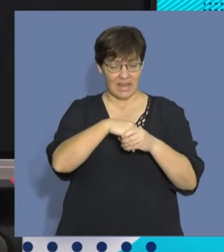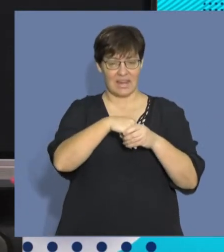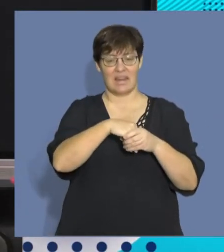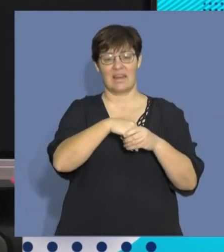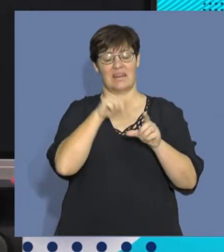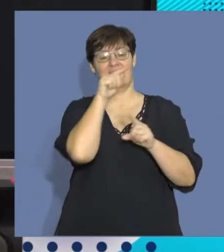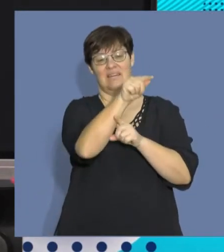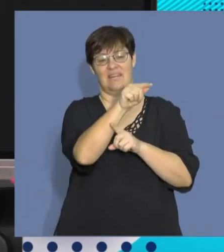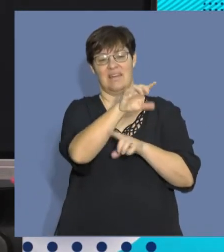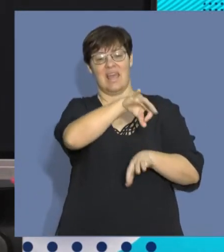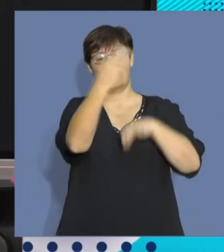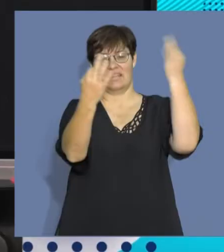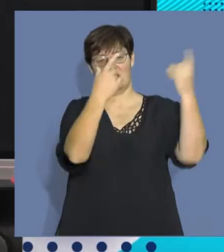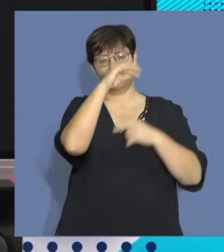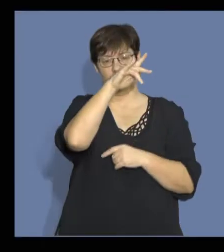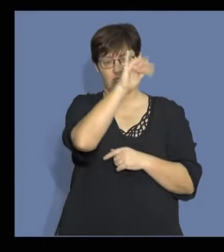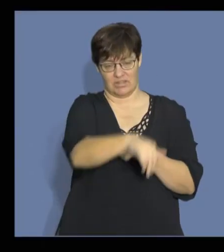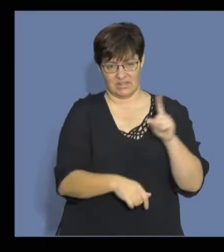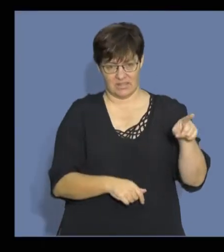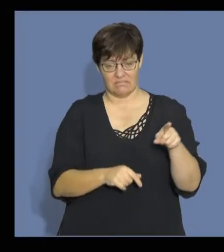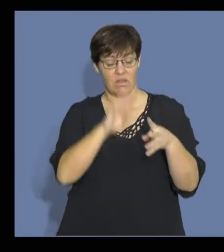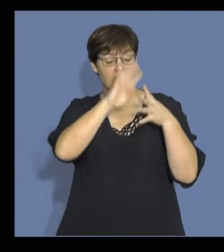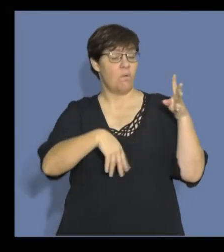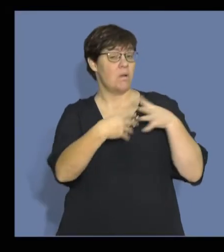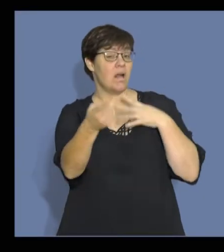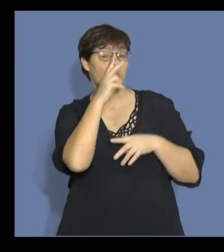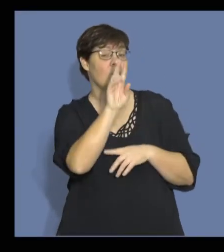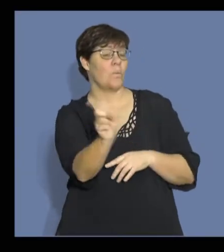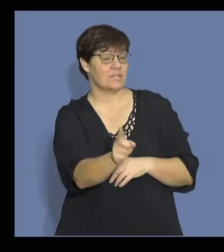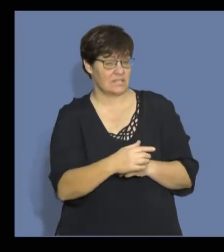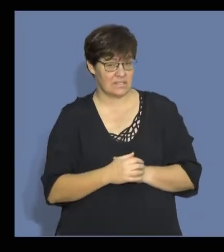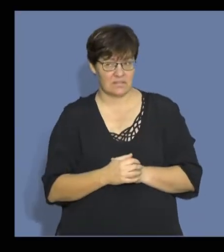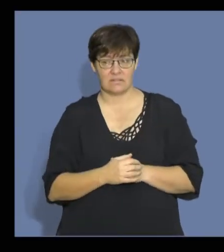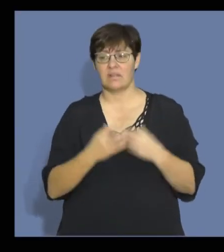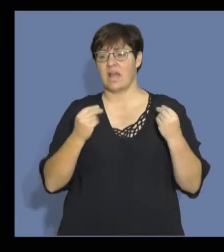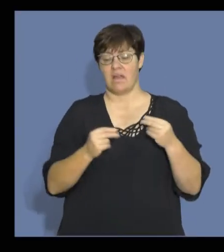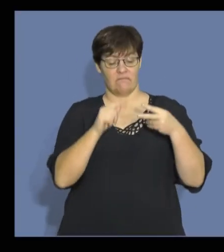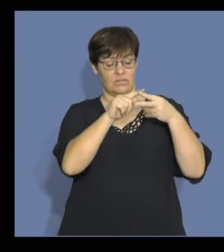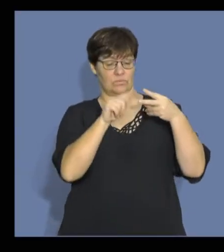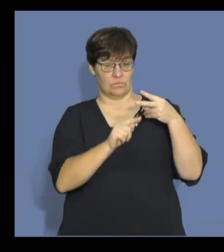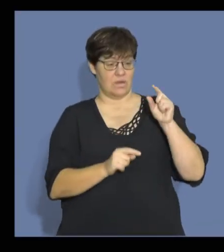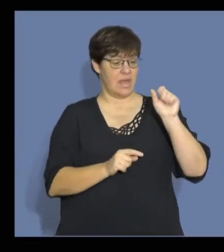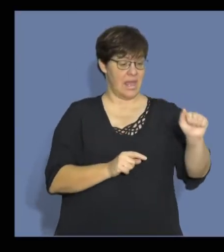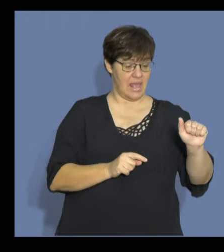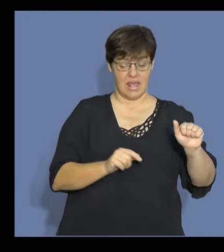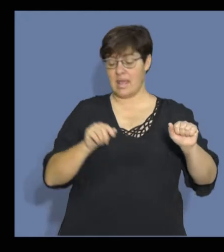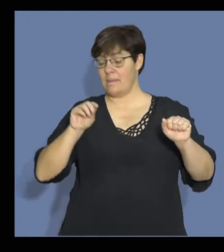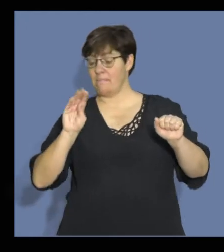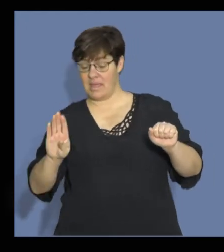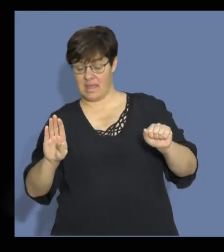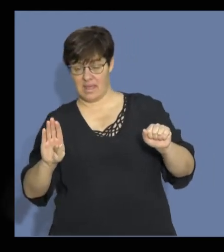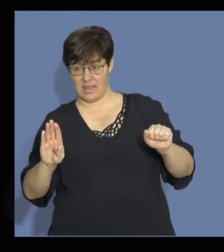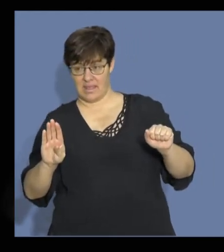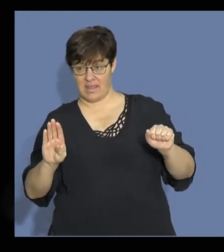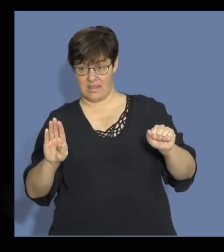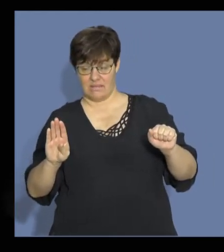analytical geometry on a Cartesian plane, and that formula is this. If I have 2 points, A and